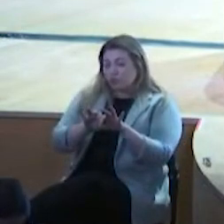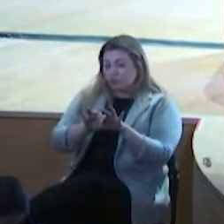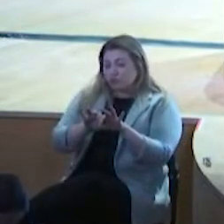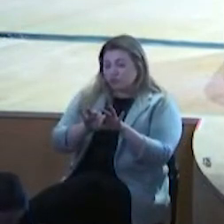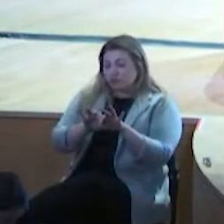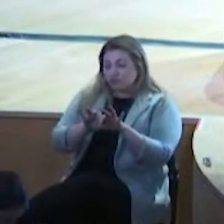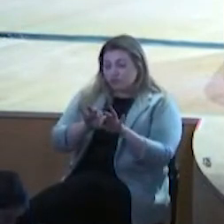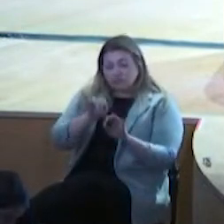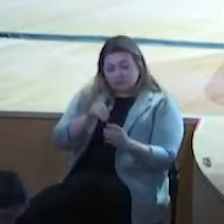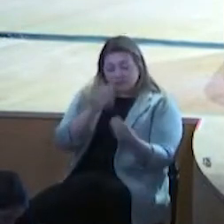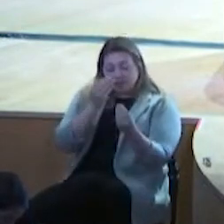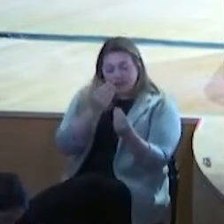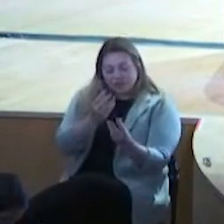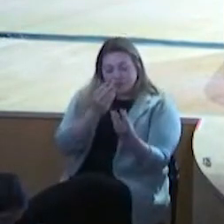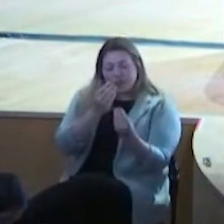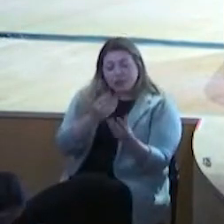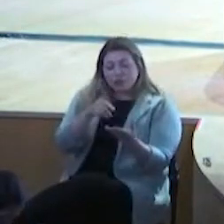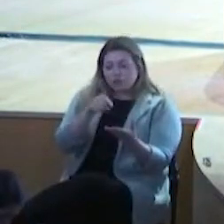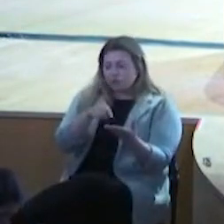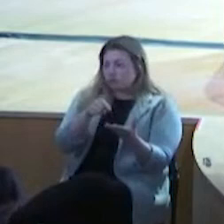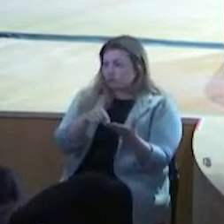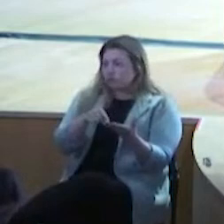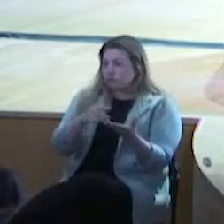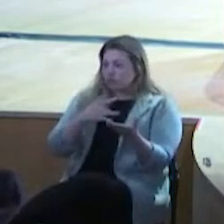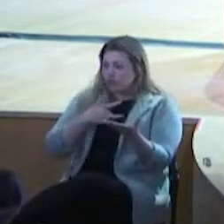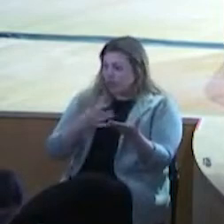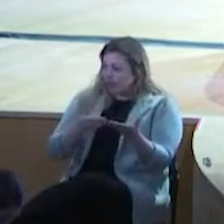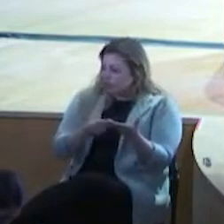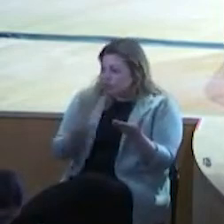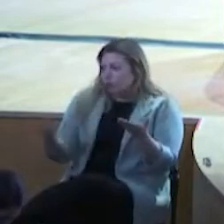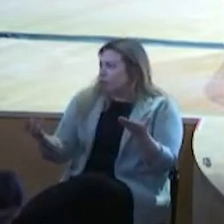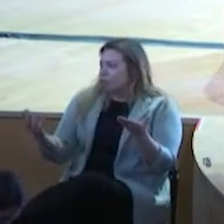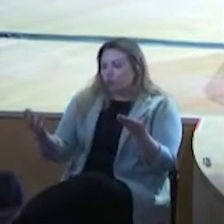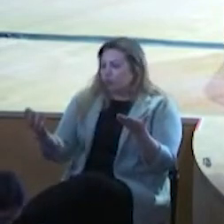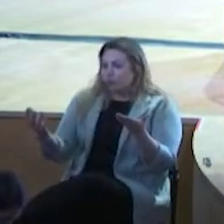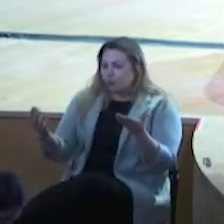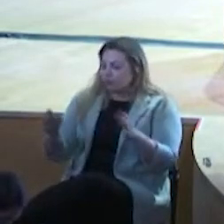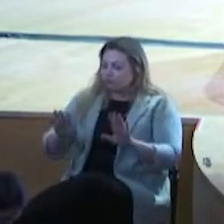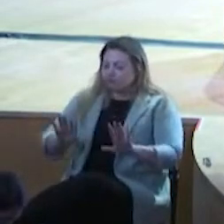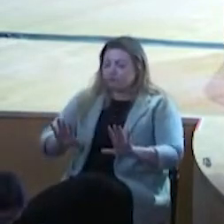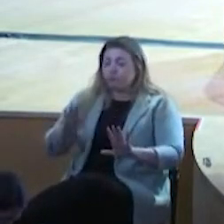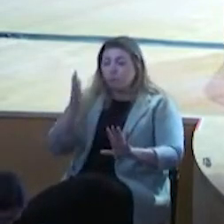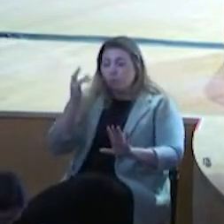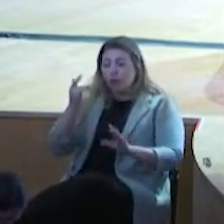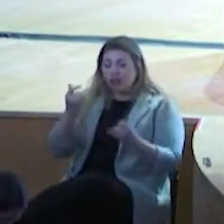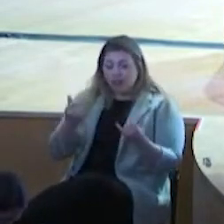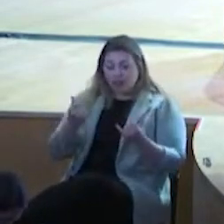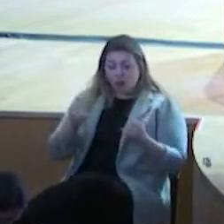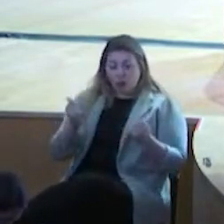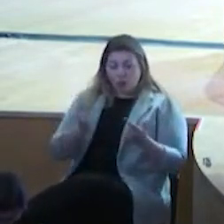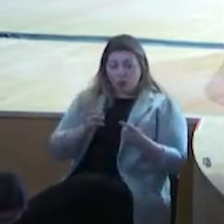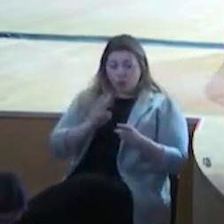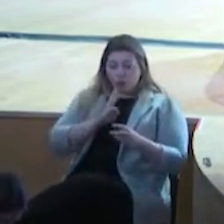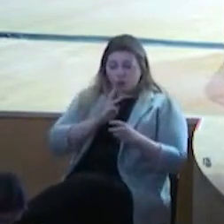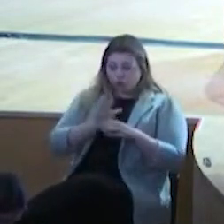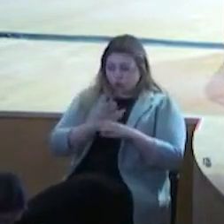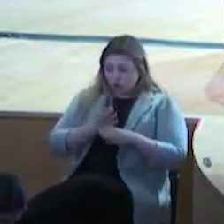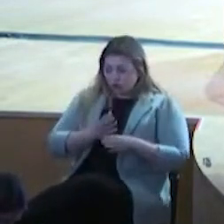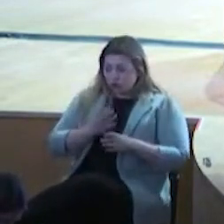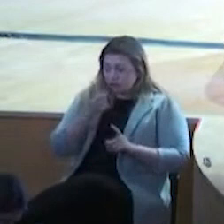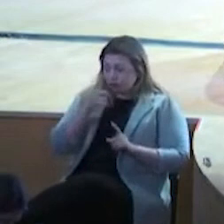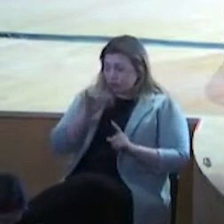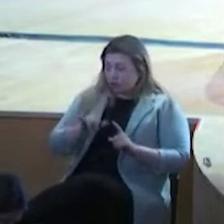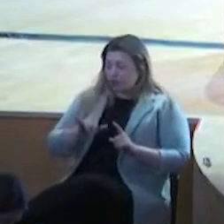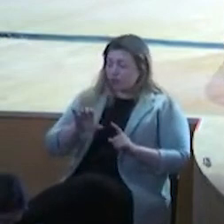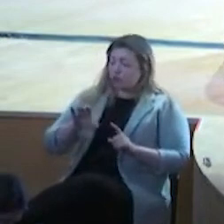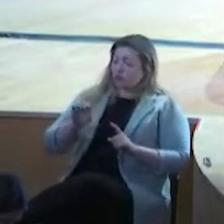an information and that doesn't get out, because right now, all the water users of the Colorado River, you